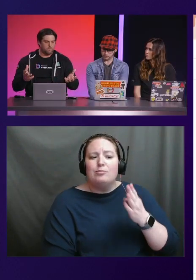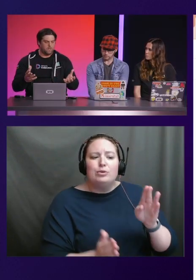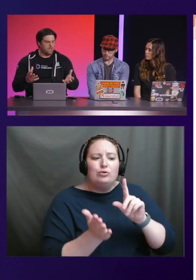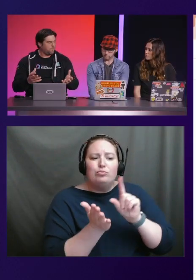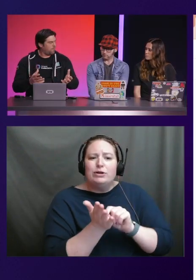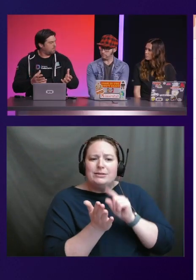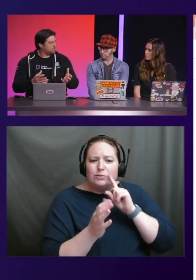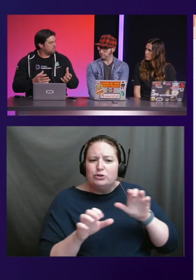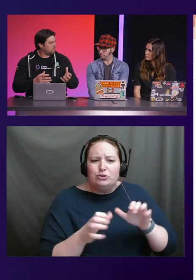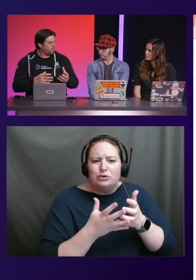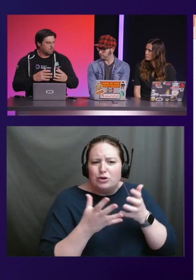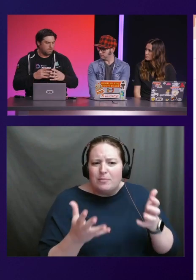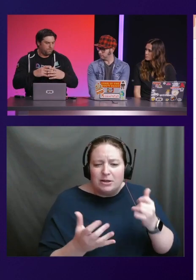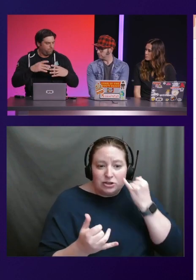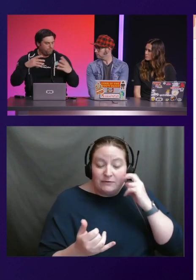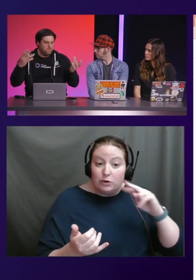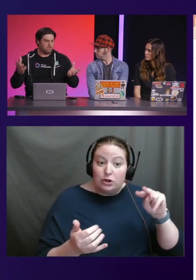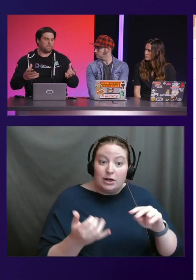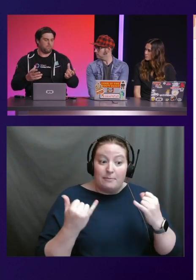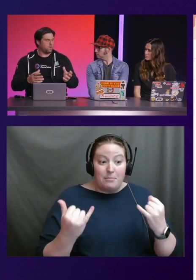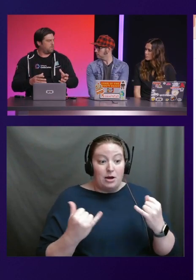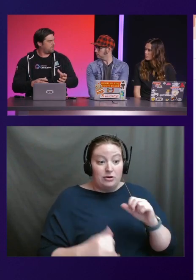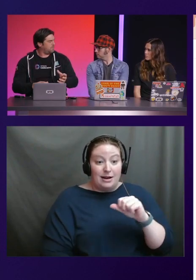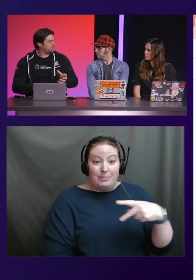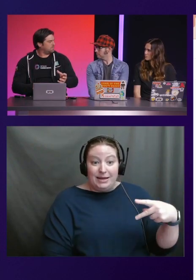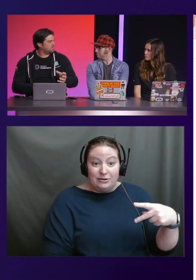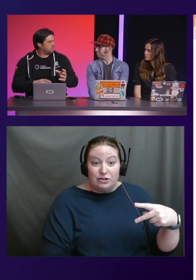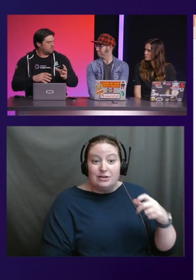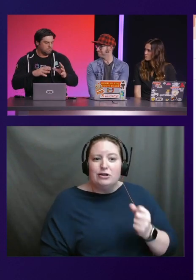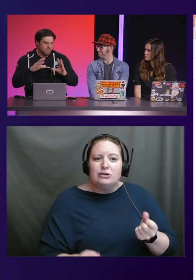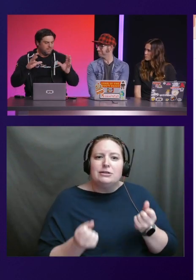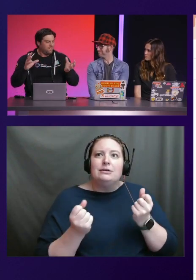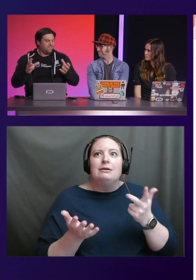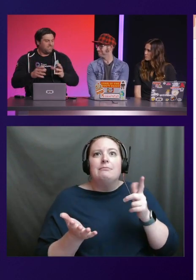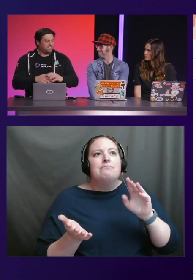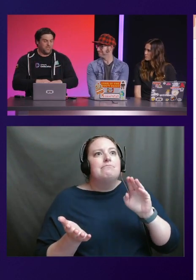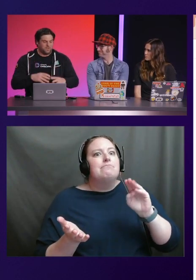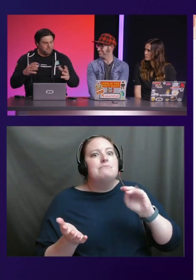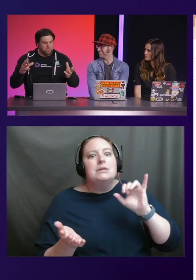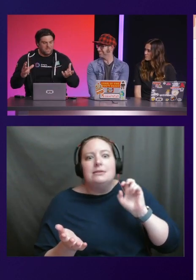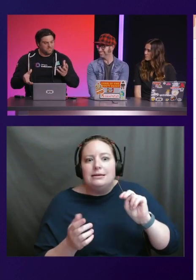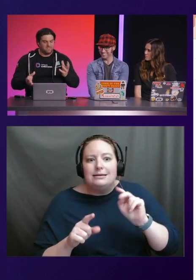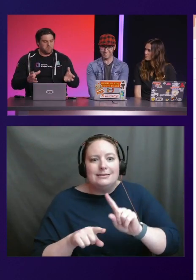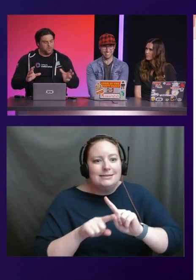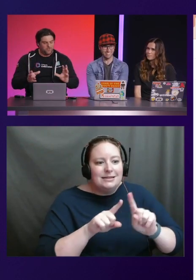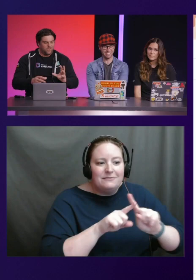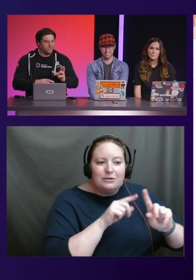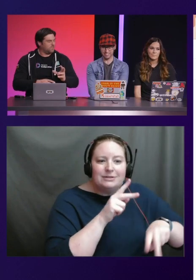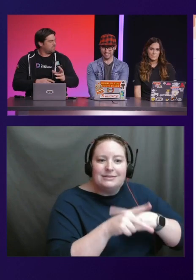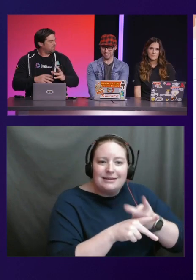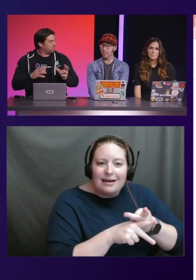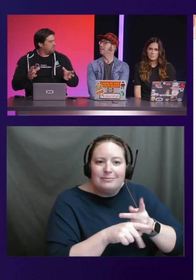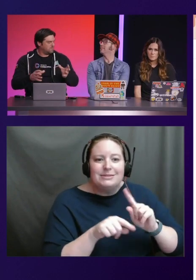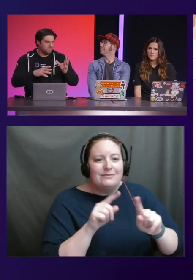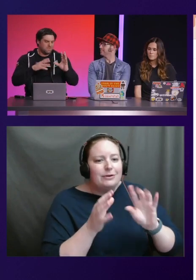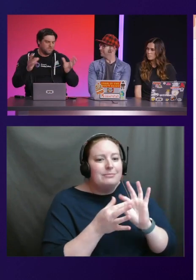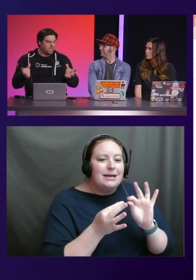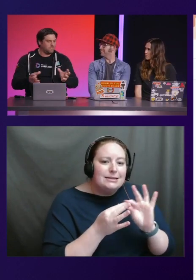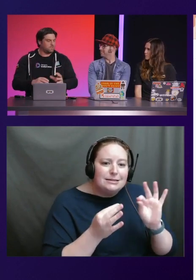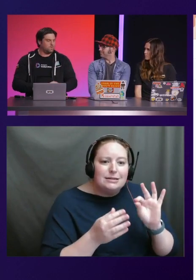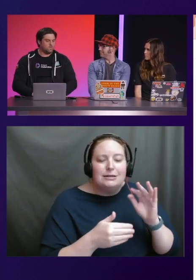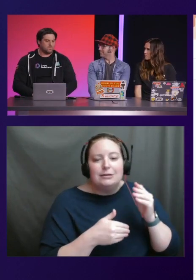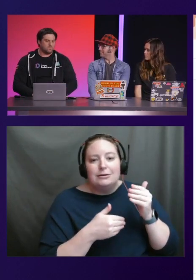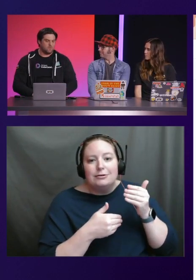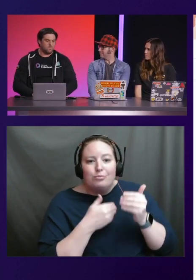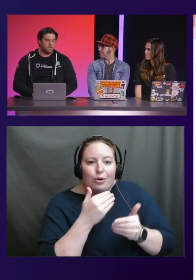you look at modern application, there's a million different permutations on, different messaging protocols and different buses and different